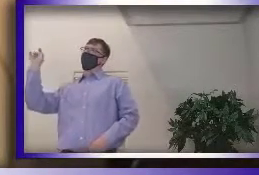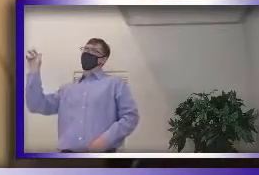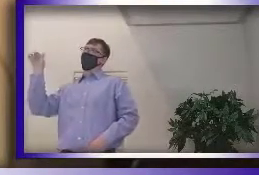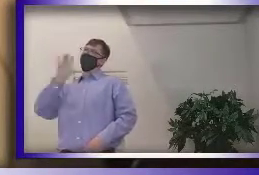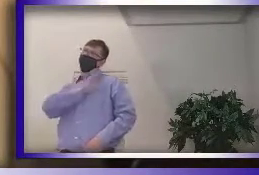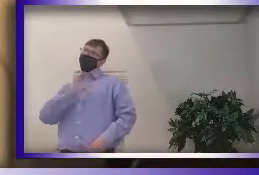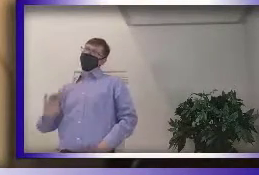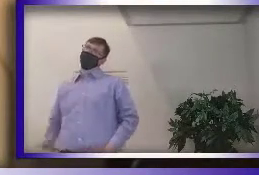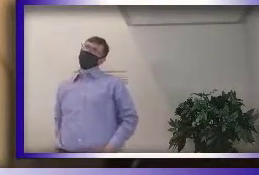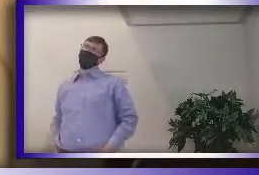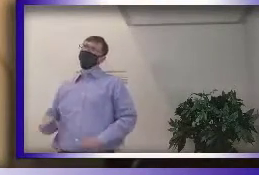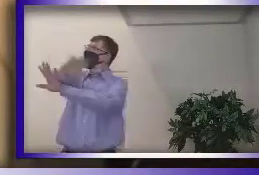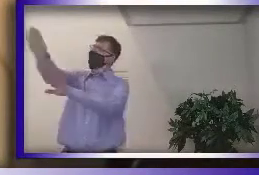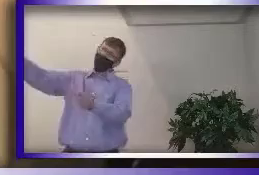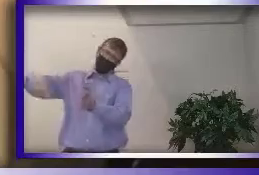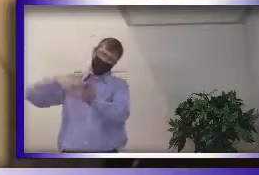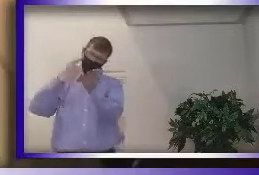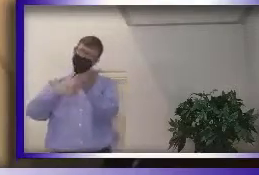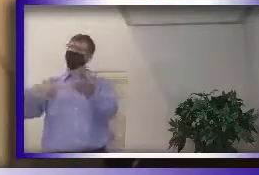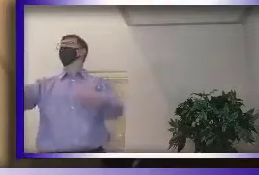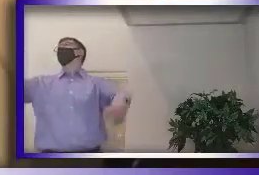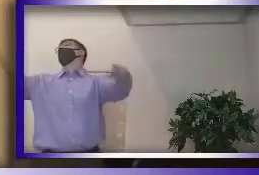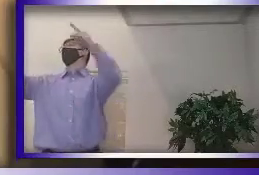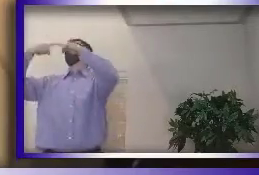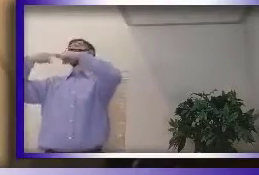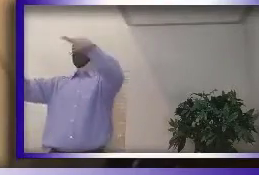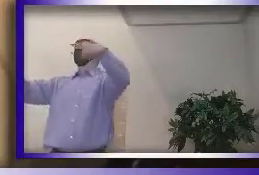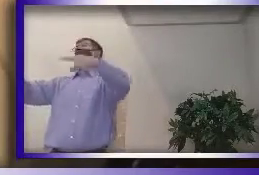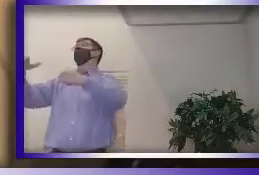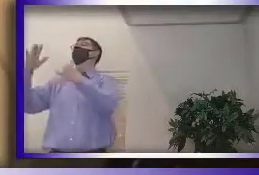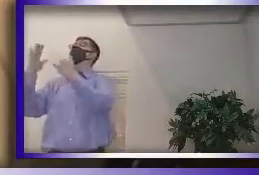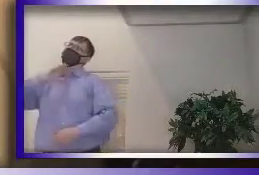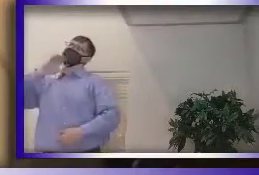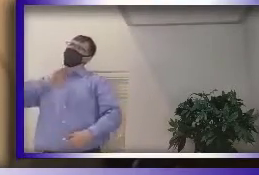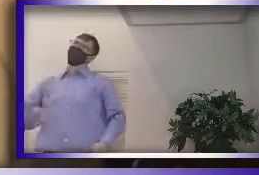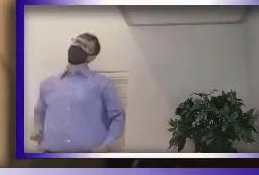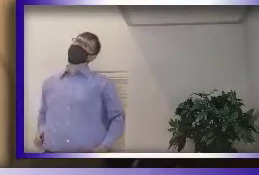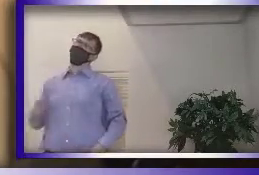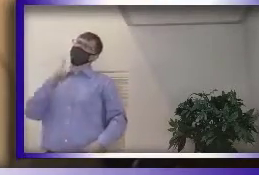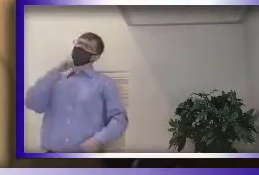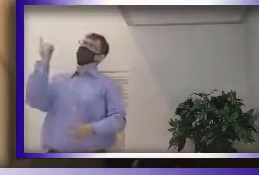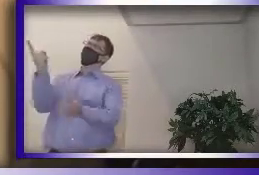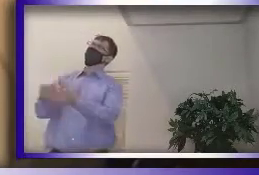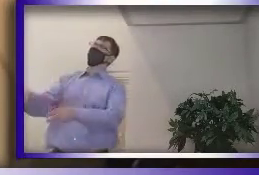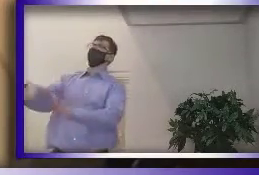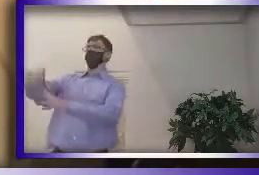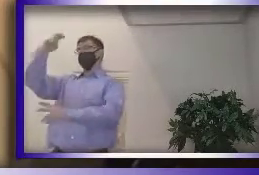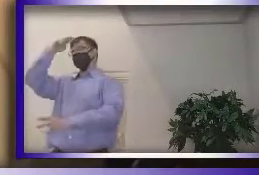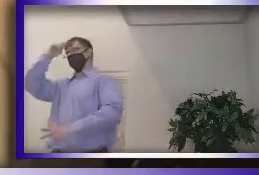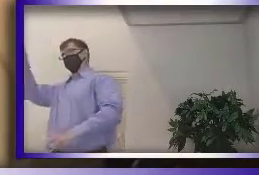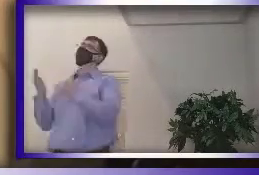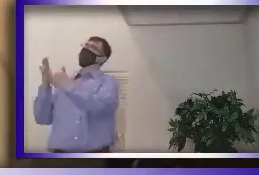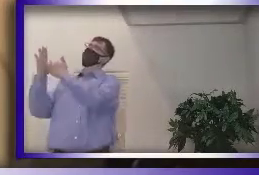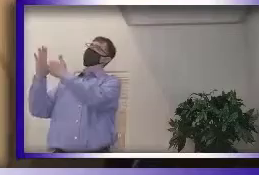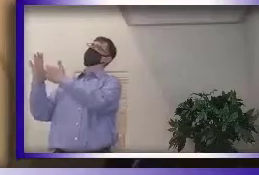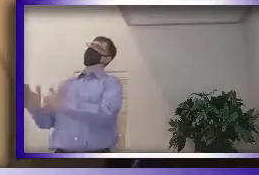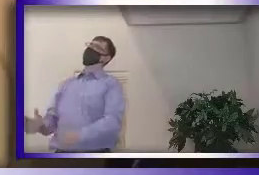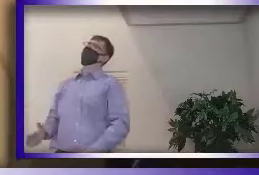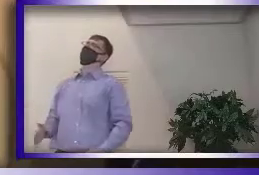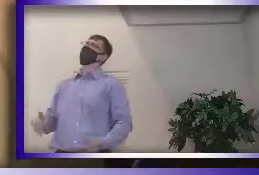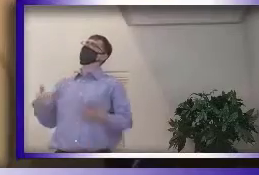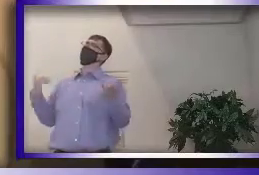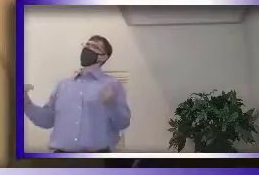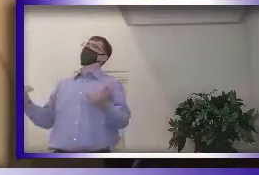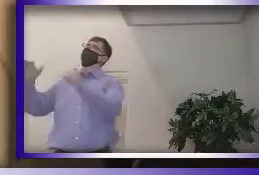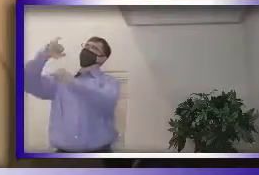it. What if we each take on that title as if it was a